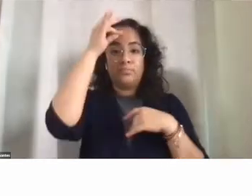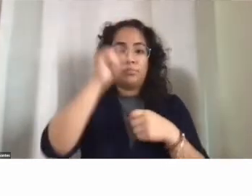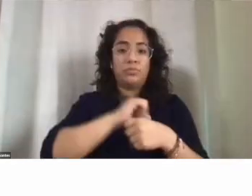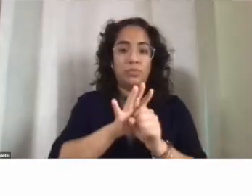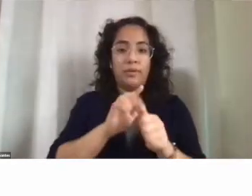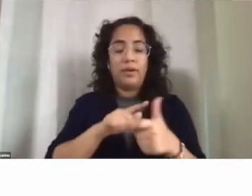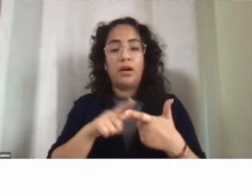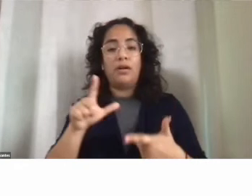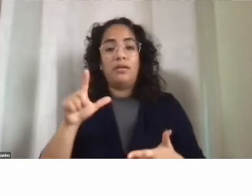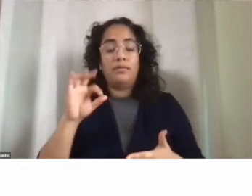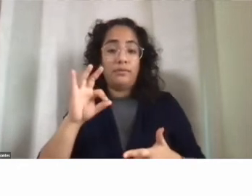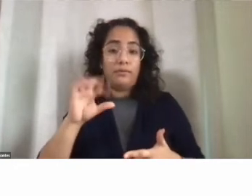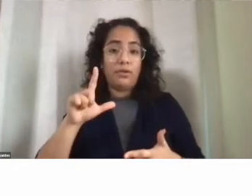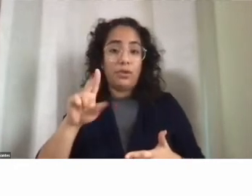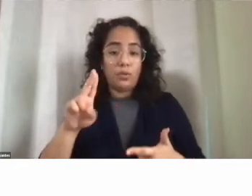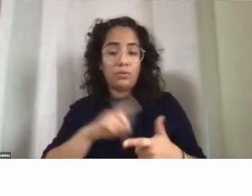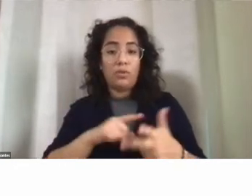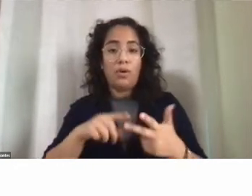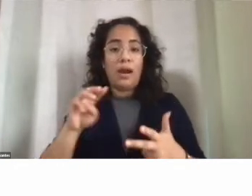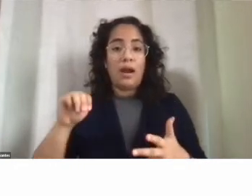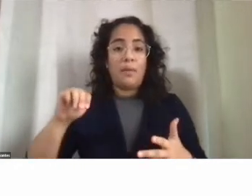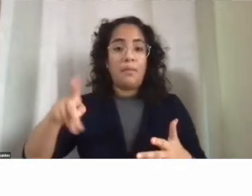flu, or in case you get Mpox,